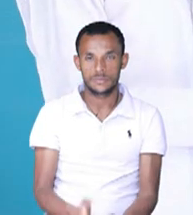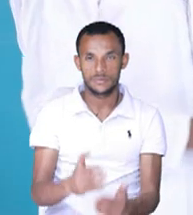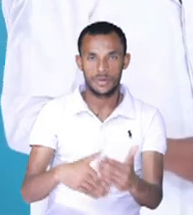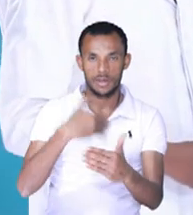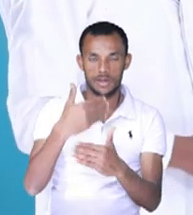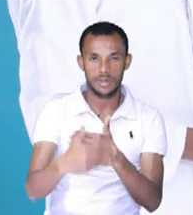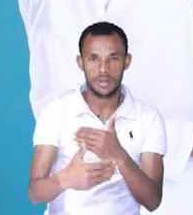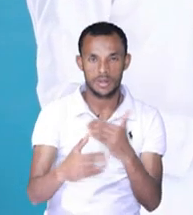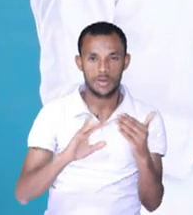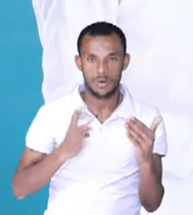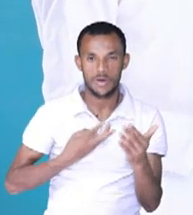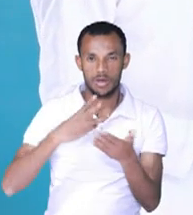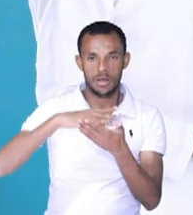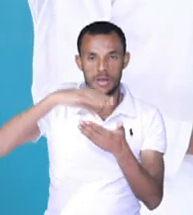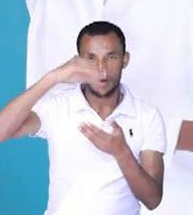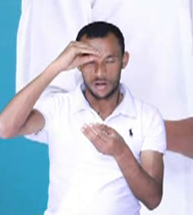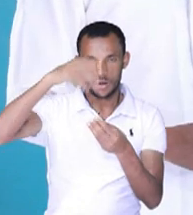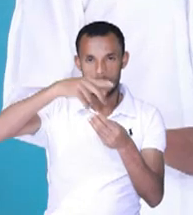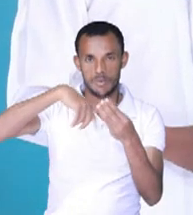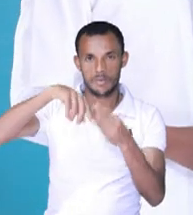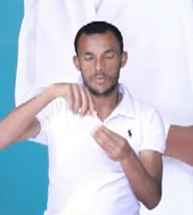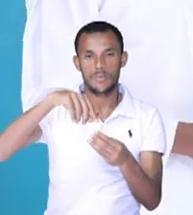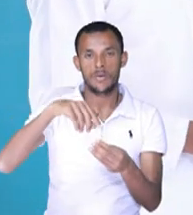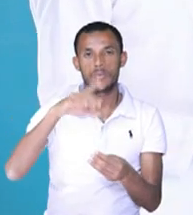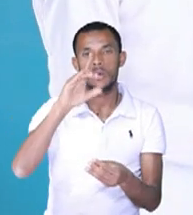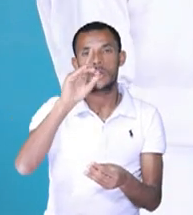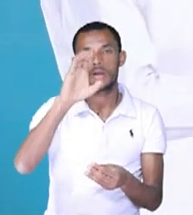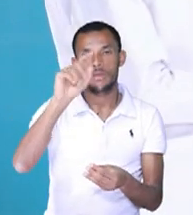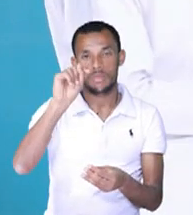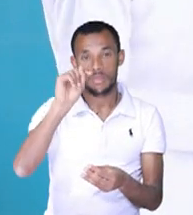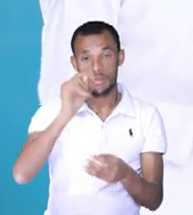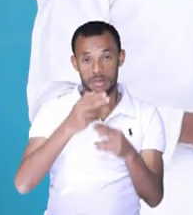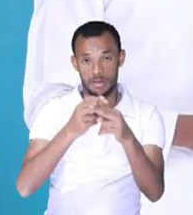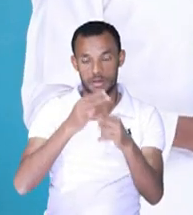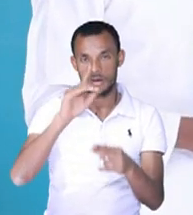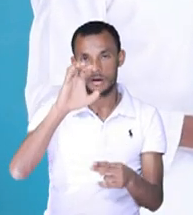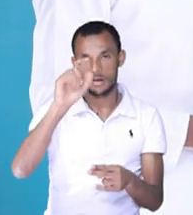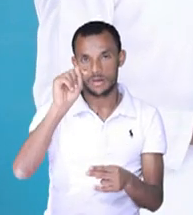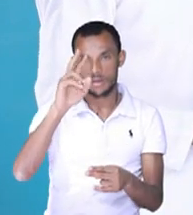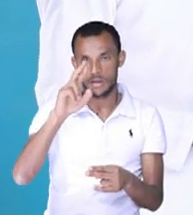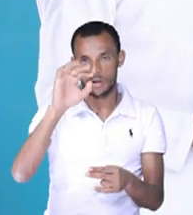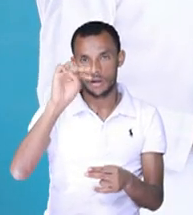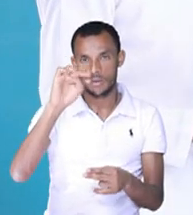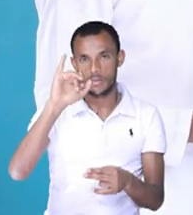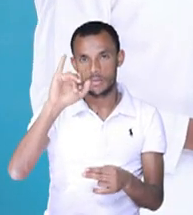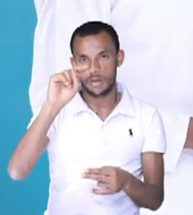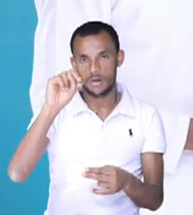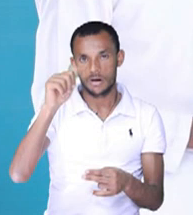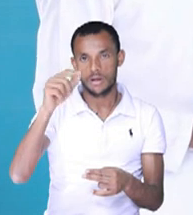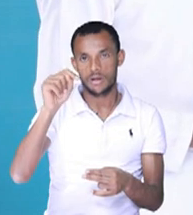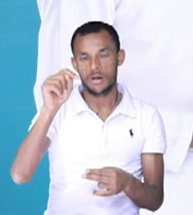Next, also what we are looking about determinants. The determinant of a 1 by 1